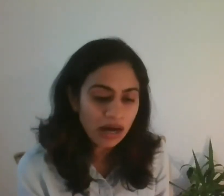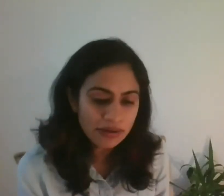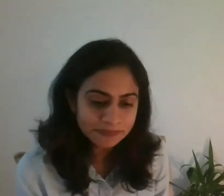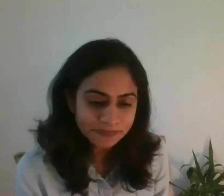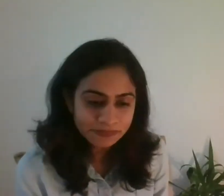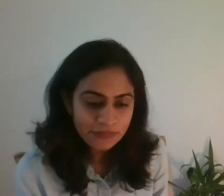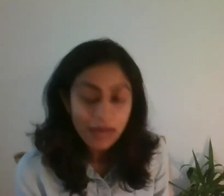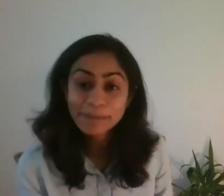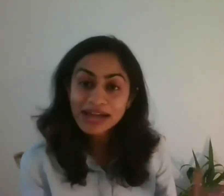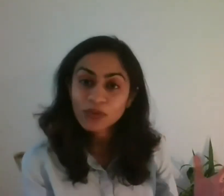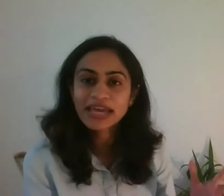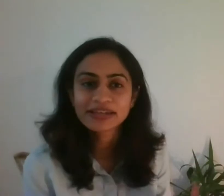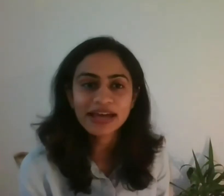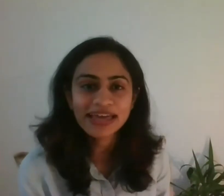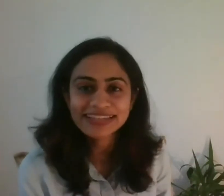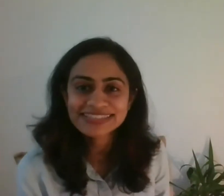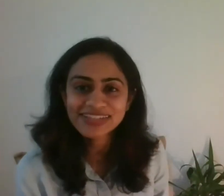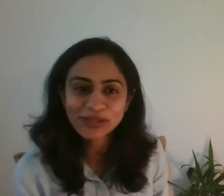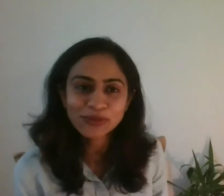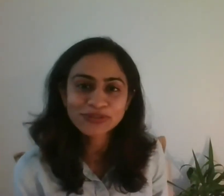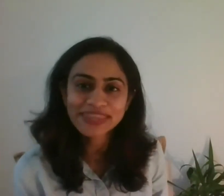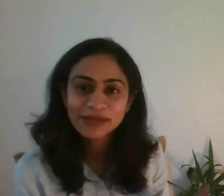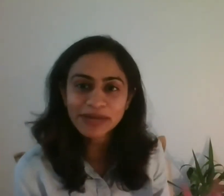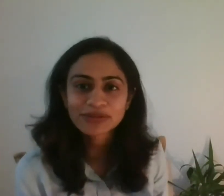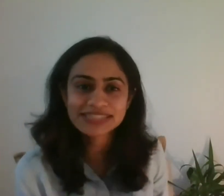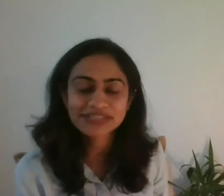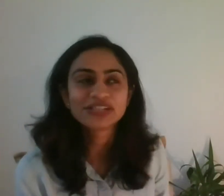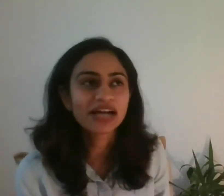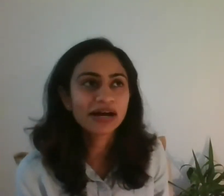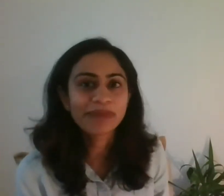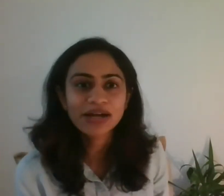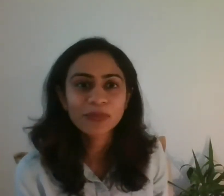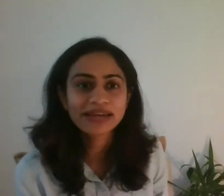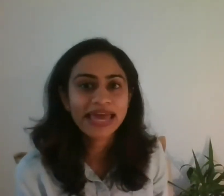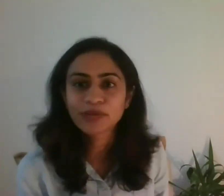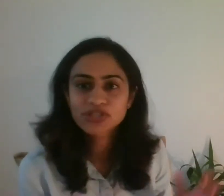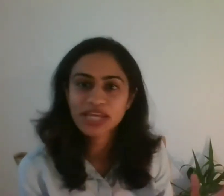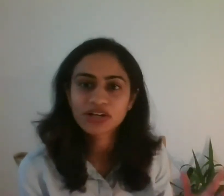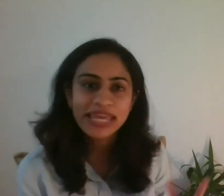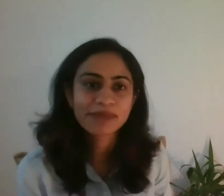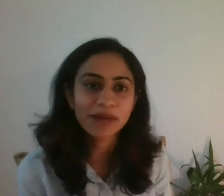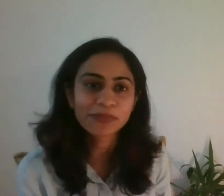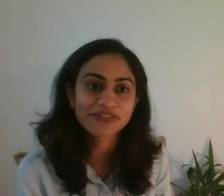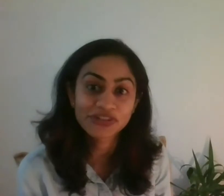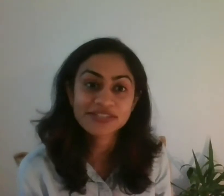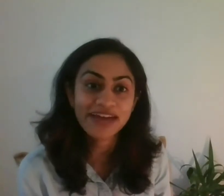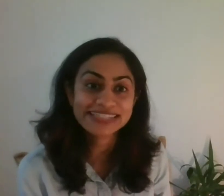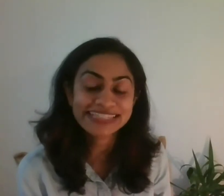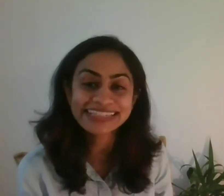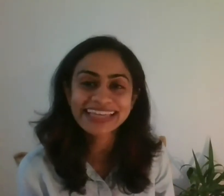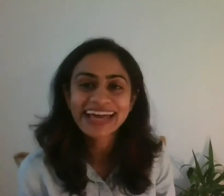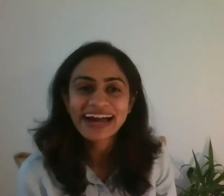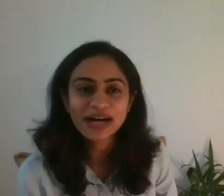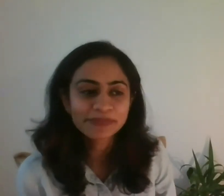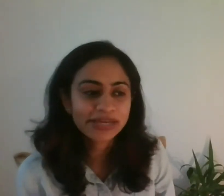So back when, and it's really cool to think about still, back when Edward Jenner came up with the first